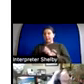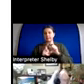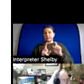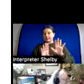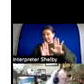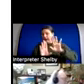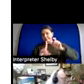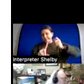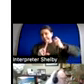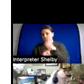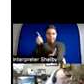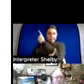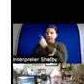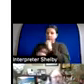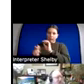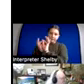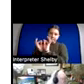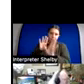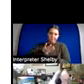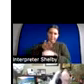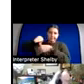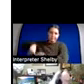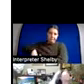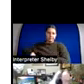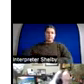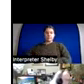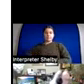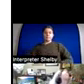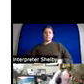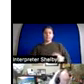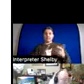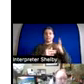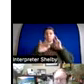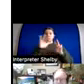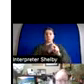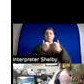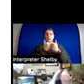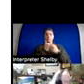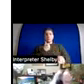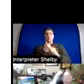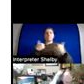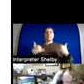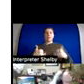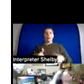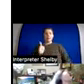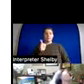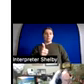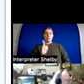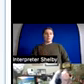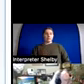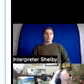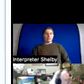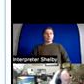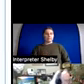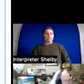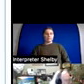so you can play the prediction game for yourself that i put a link here in this slide and